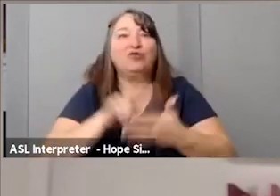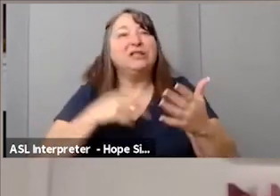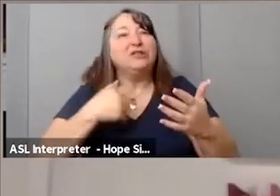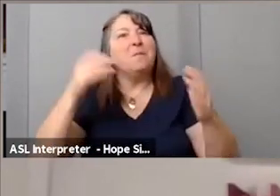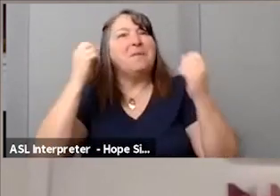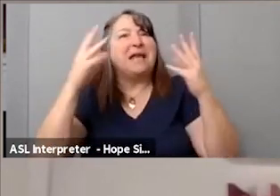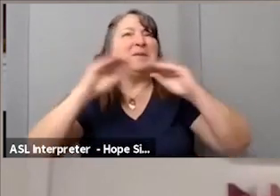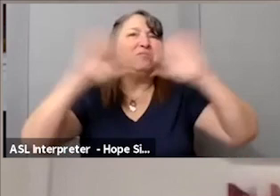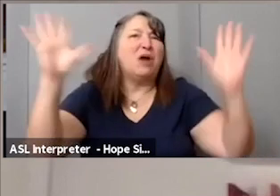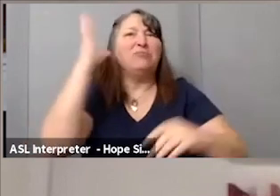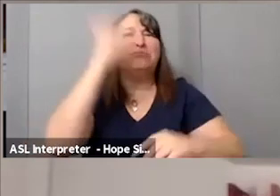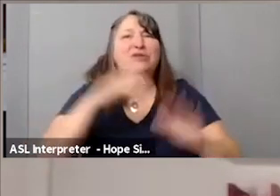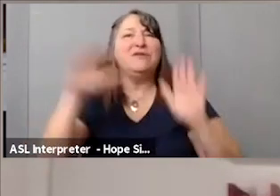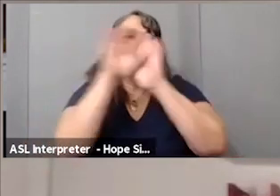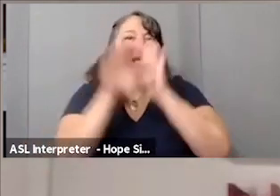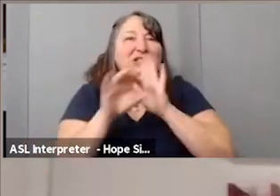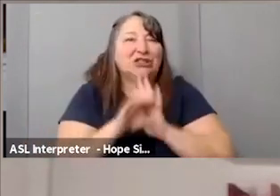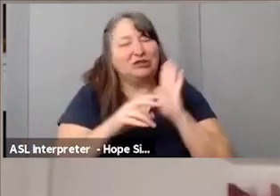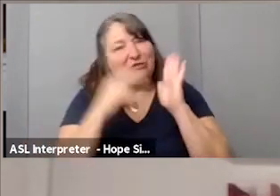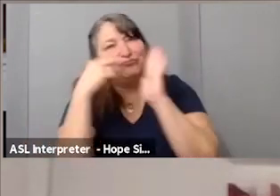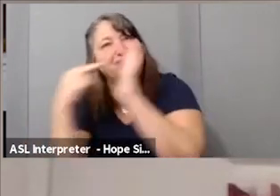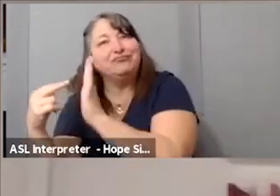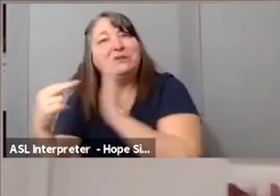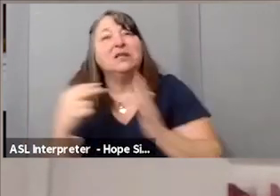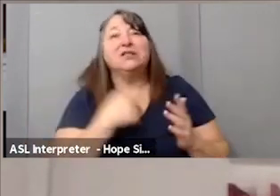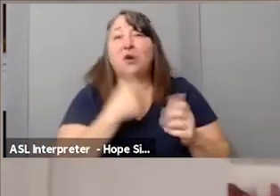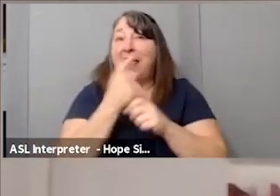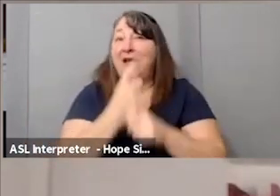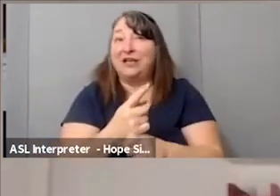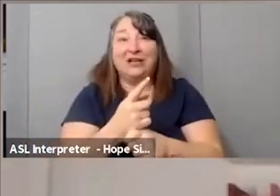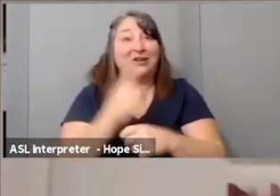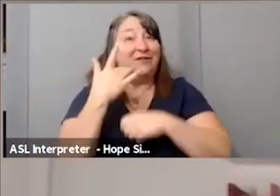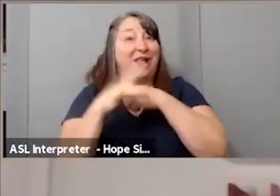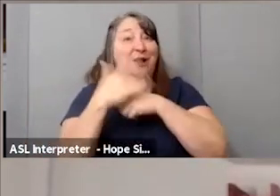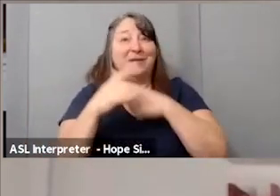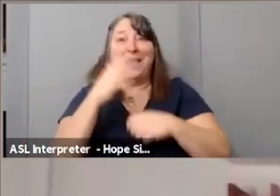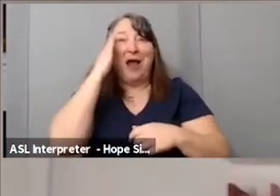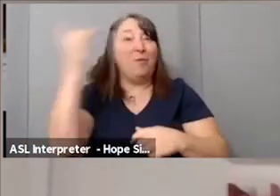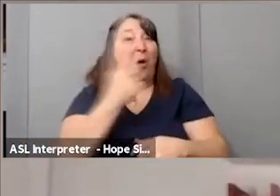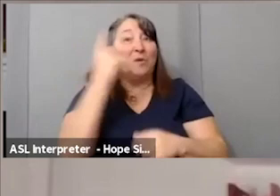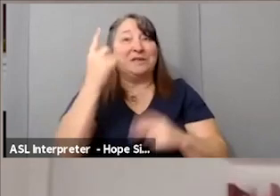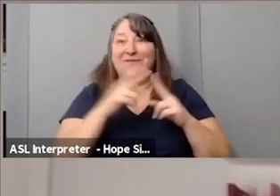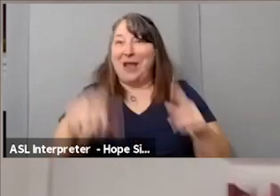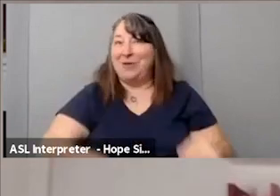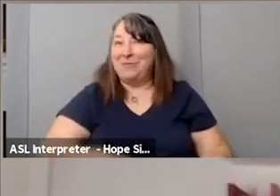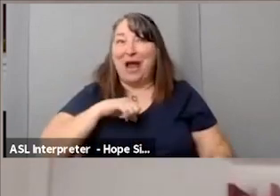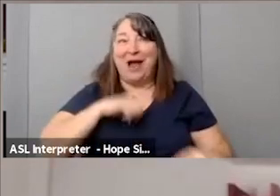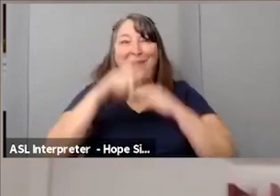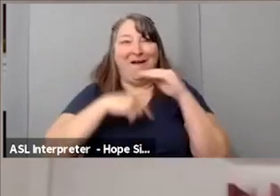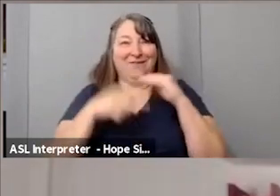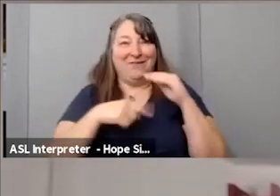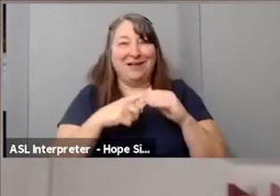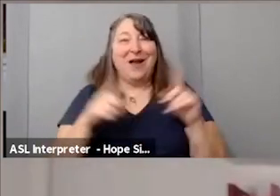proudest accomplishments, and it's available at Scholastic Book Fairs every year, and it's something that I will always be very proud of. And then you also asked